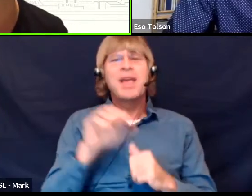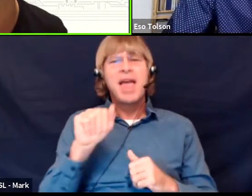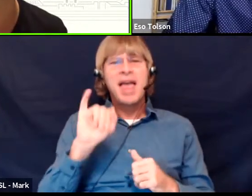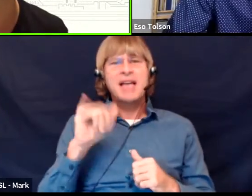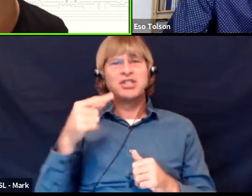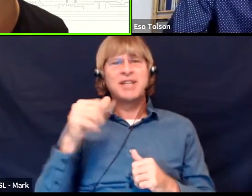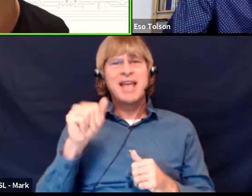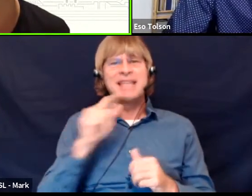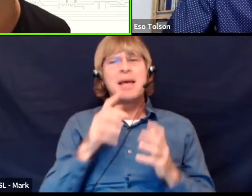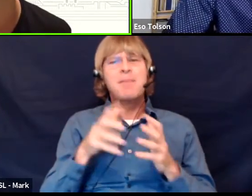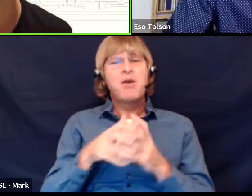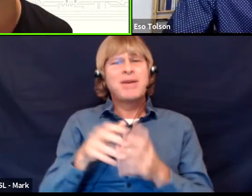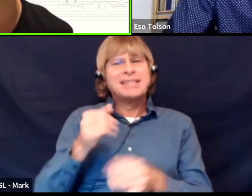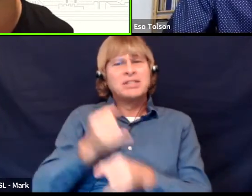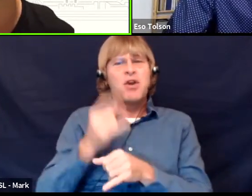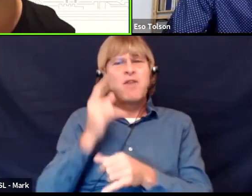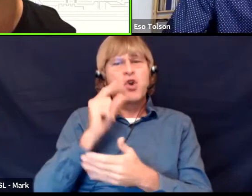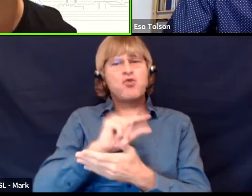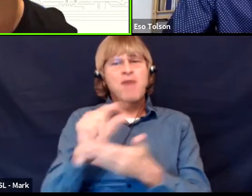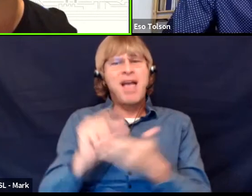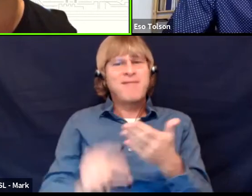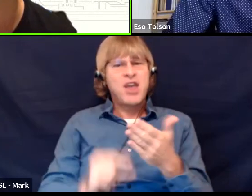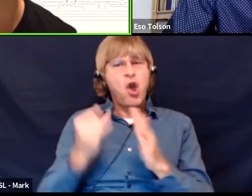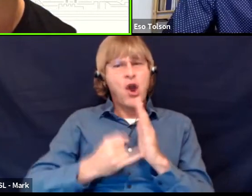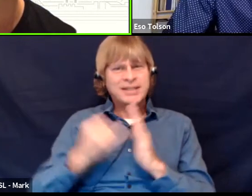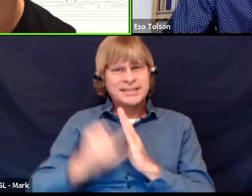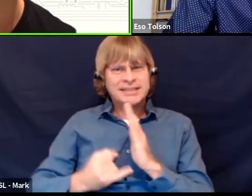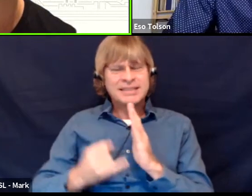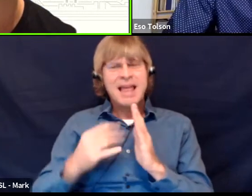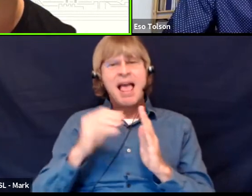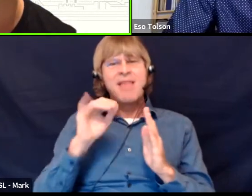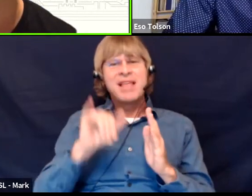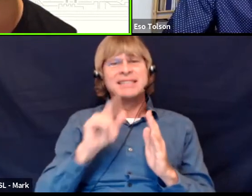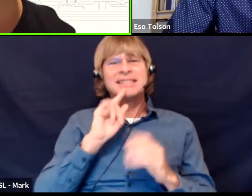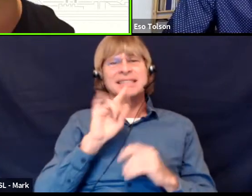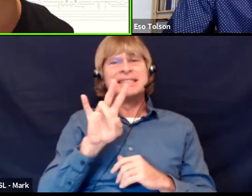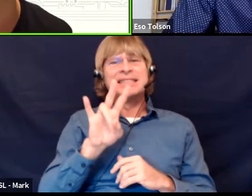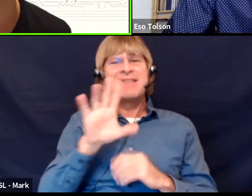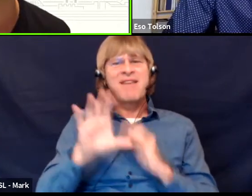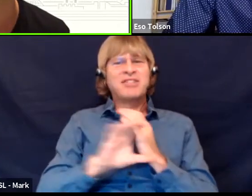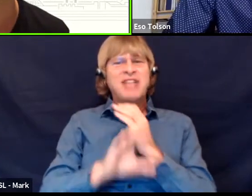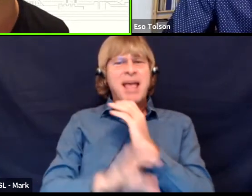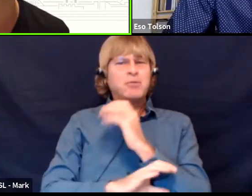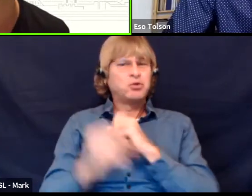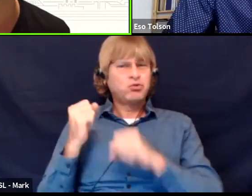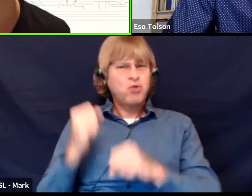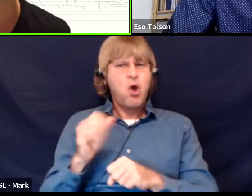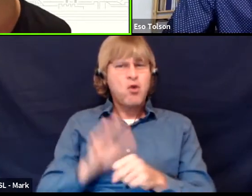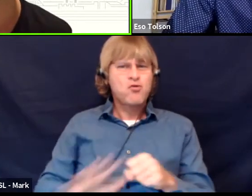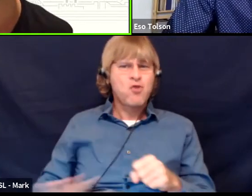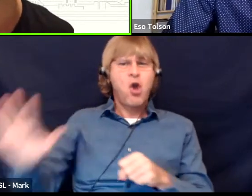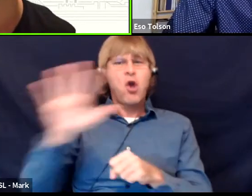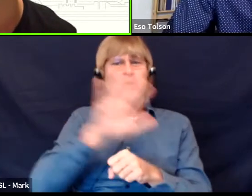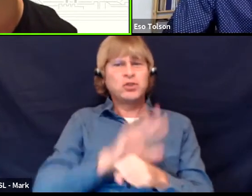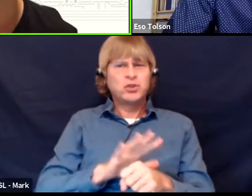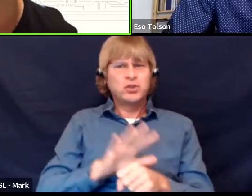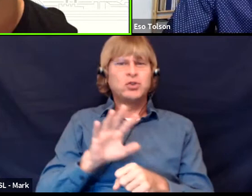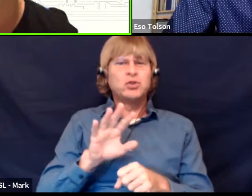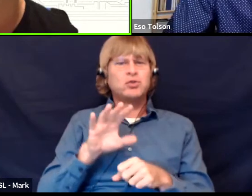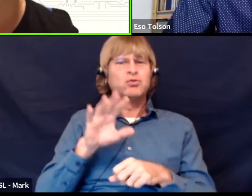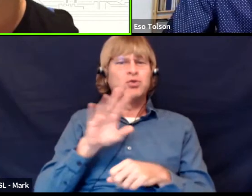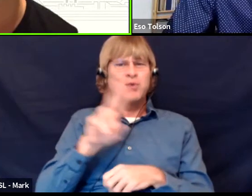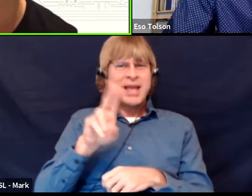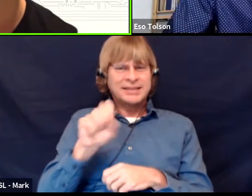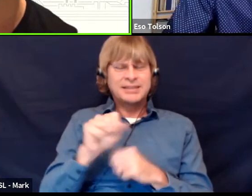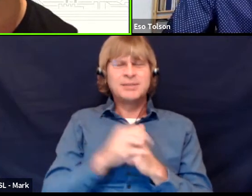AIGA is the American Institute for Graphic Artists, and it is 75 chapters strong across the continental